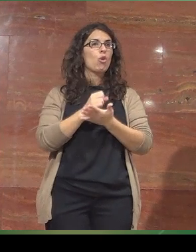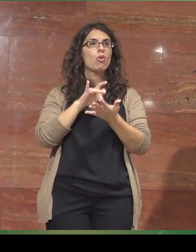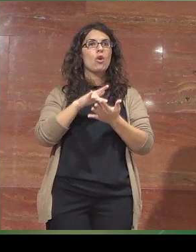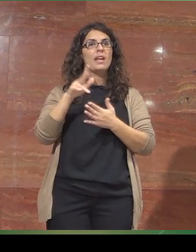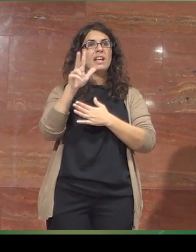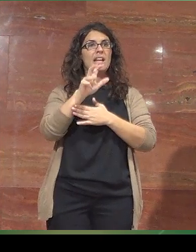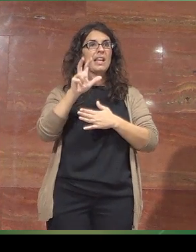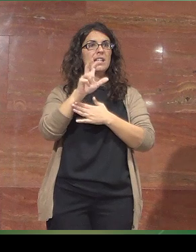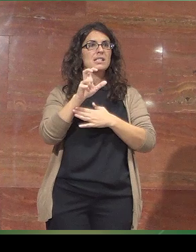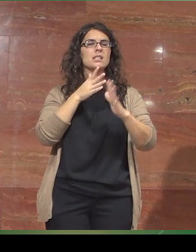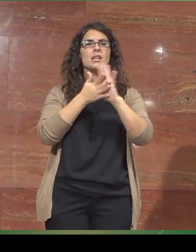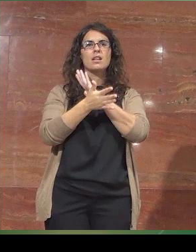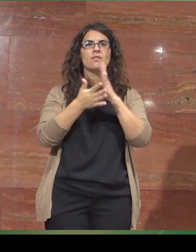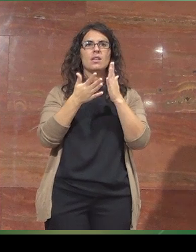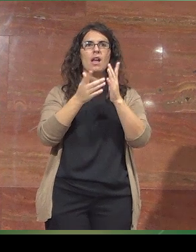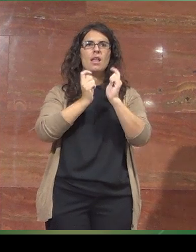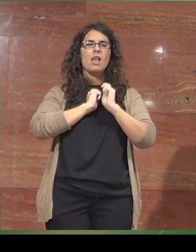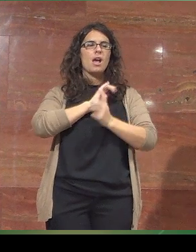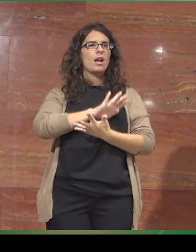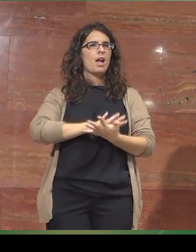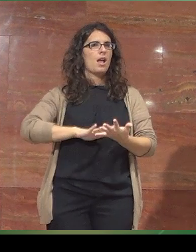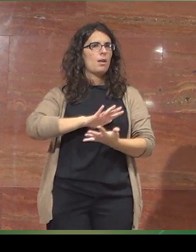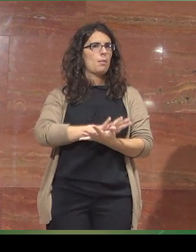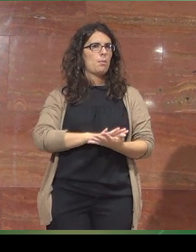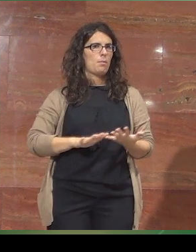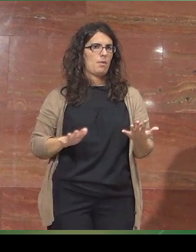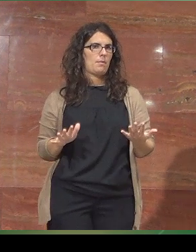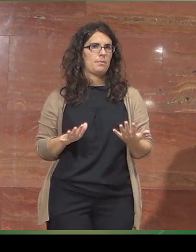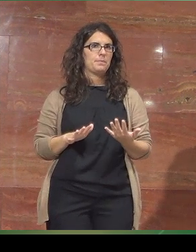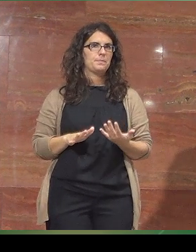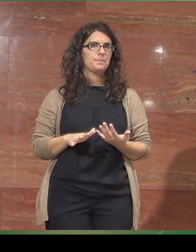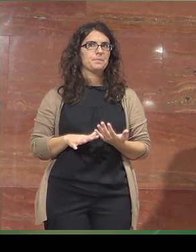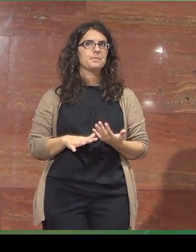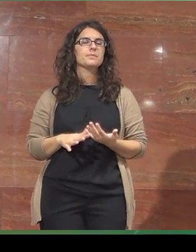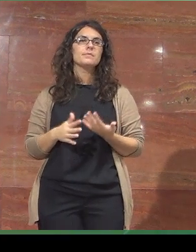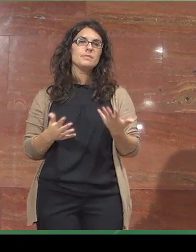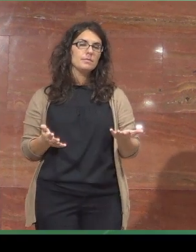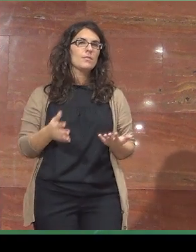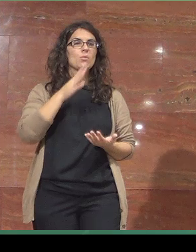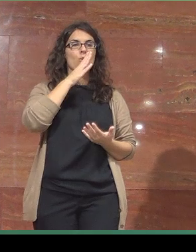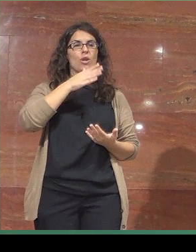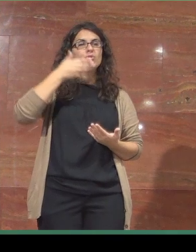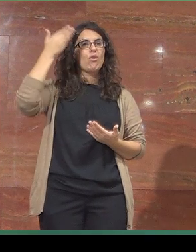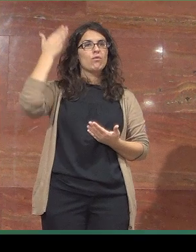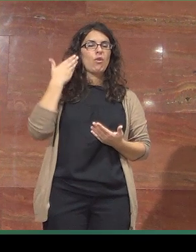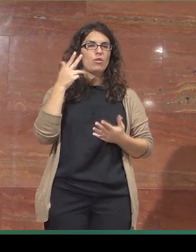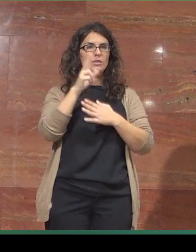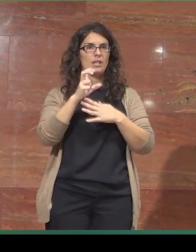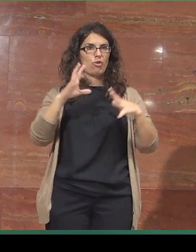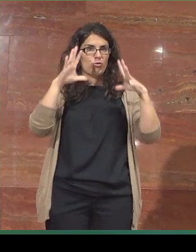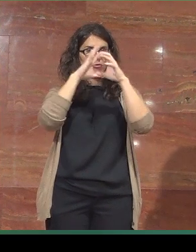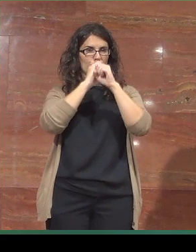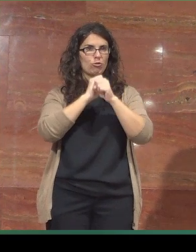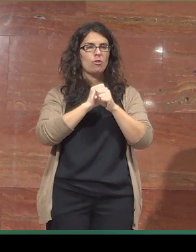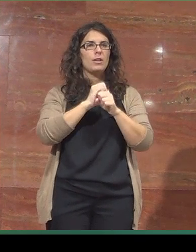environment. So the signs are dark grey with pale grey writing on. All around you is grey, and it's